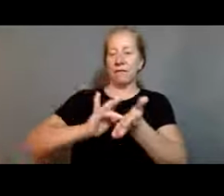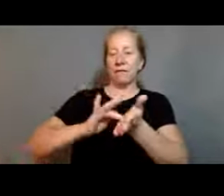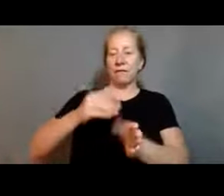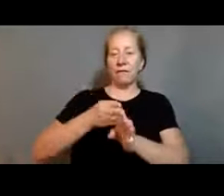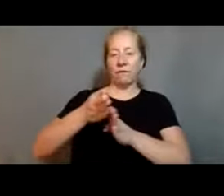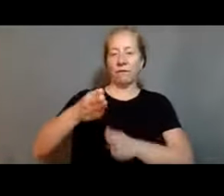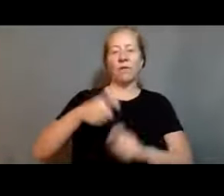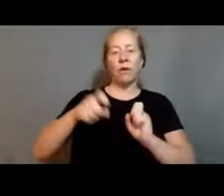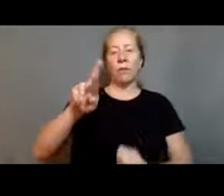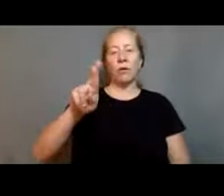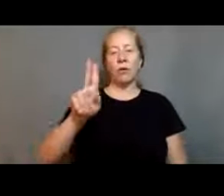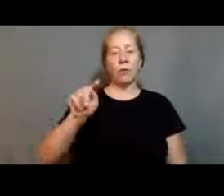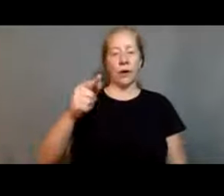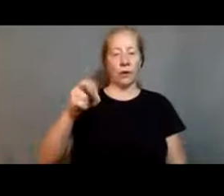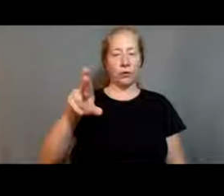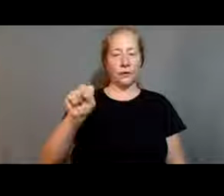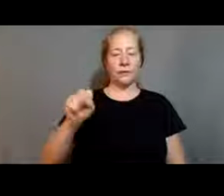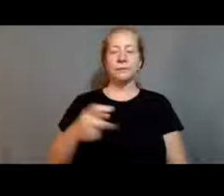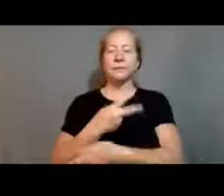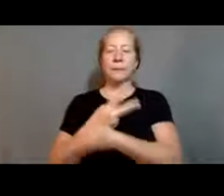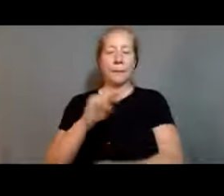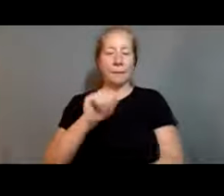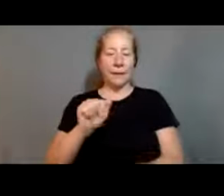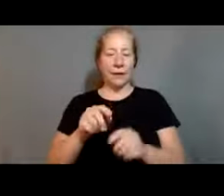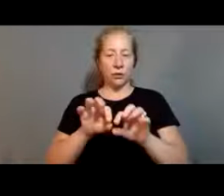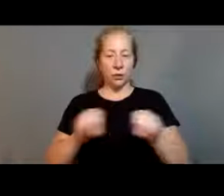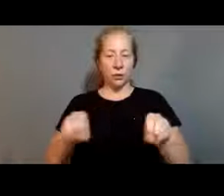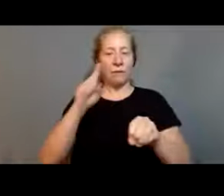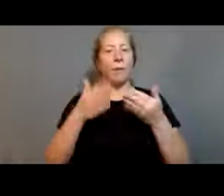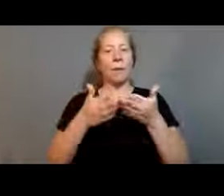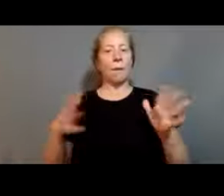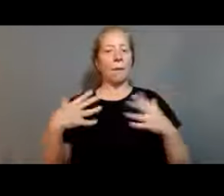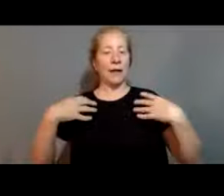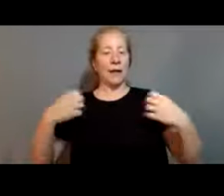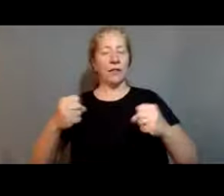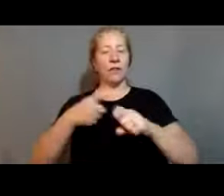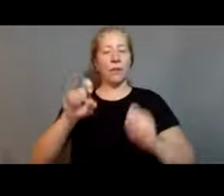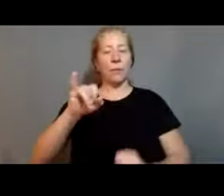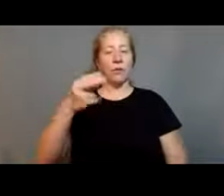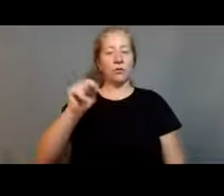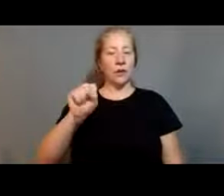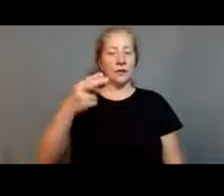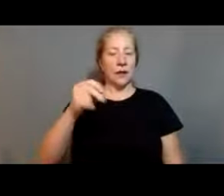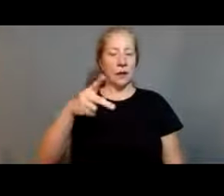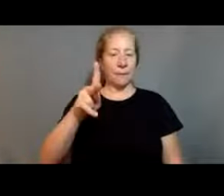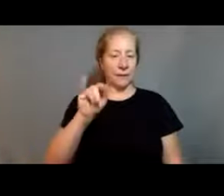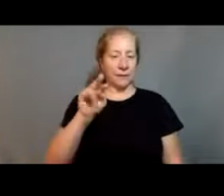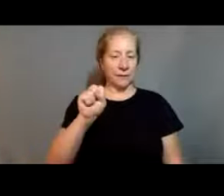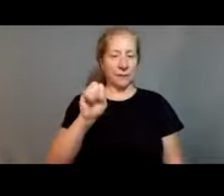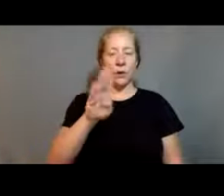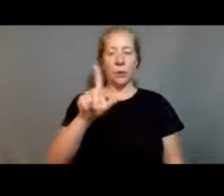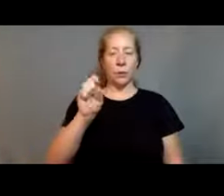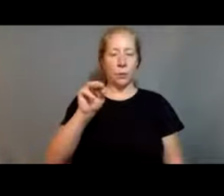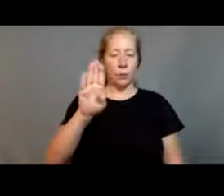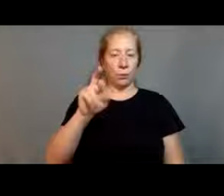Rutgers University, a master's degree in public health for Johns Hopkins Bloomberg School of Public